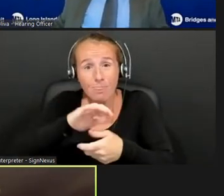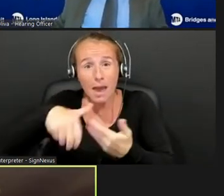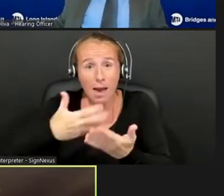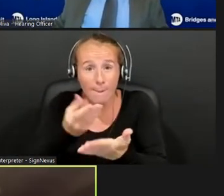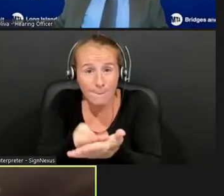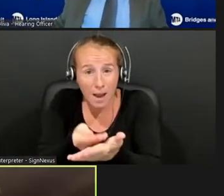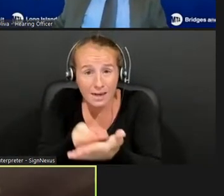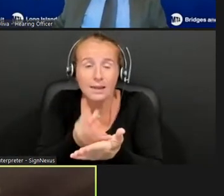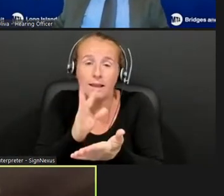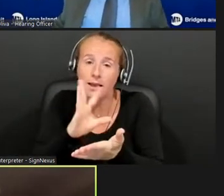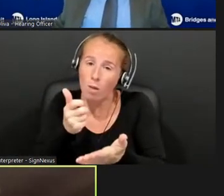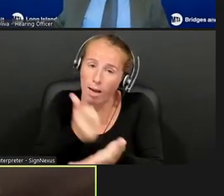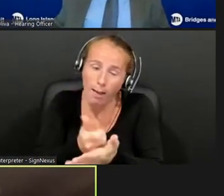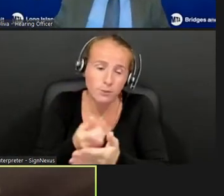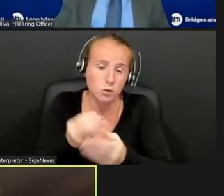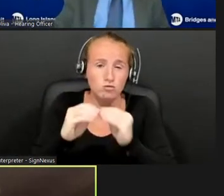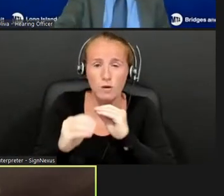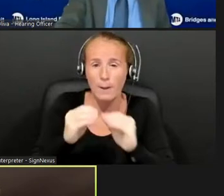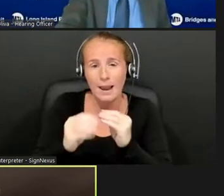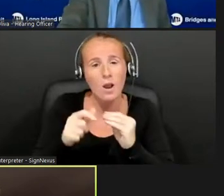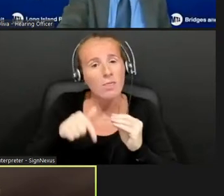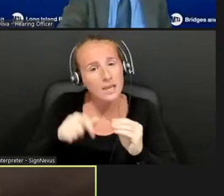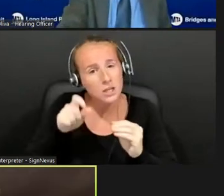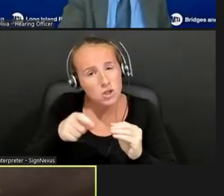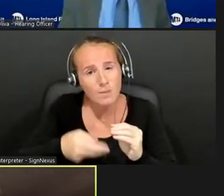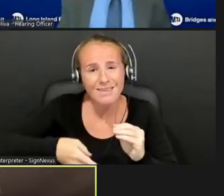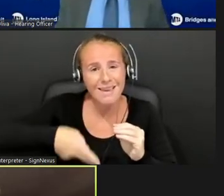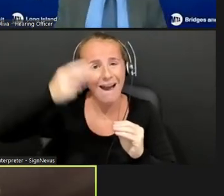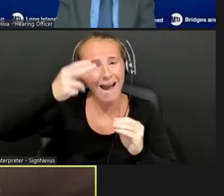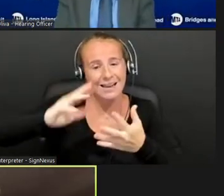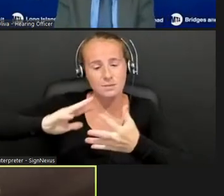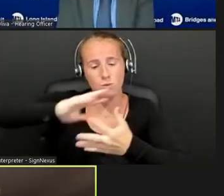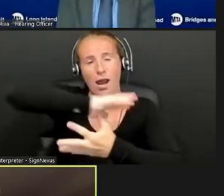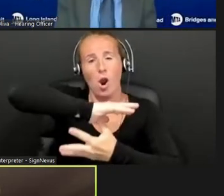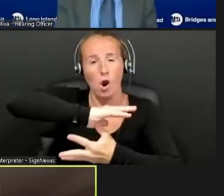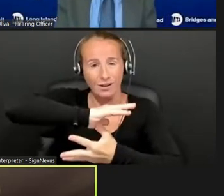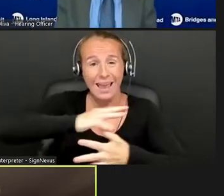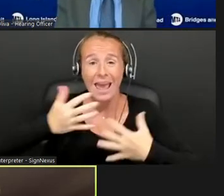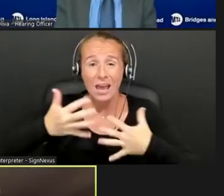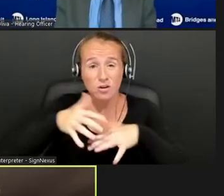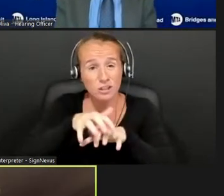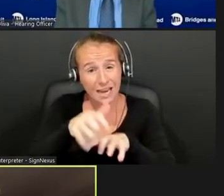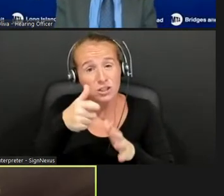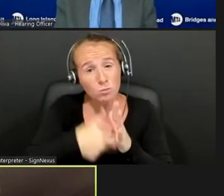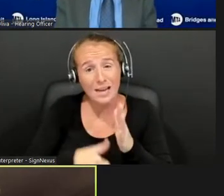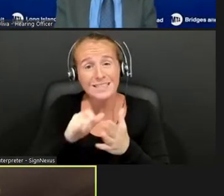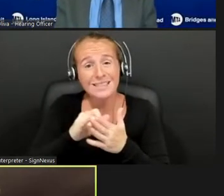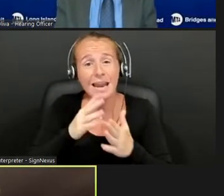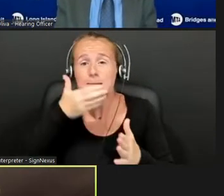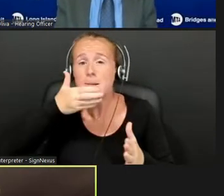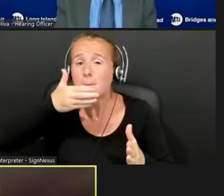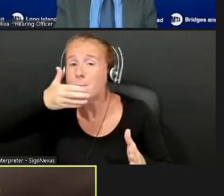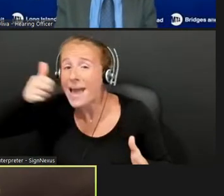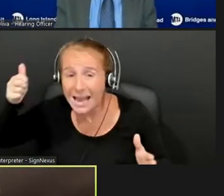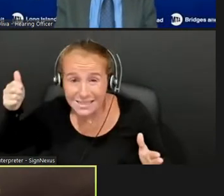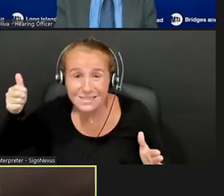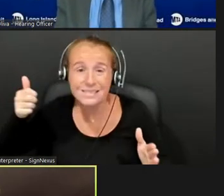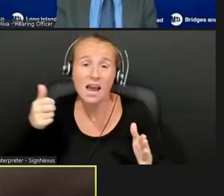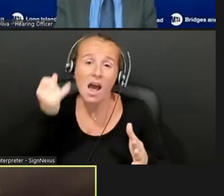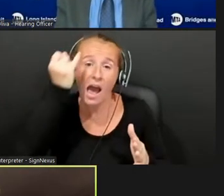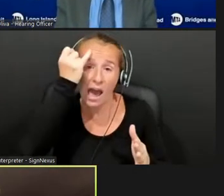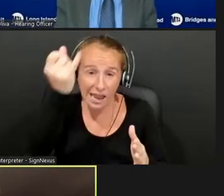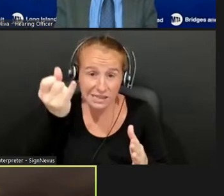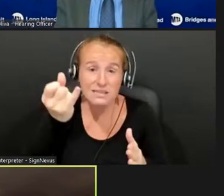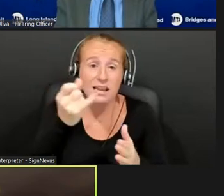the state of good repair should be one of government's highest public policy priorities and congestion pricing is the single best local mechanism to